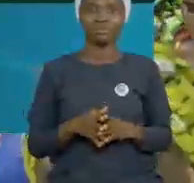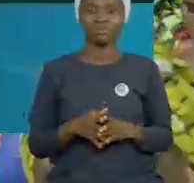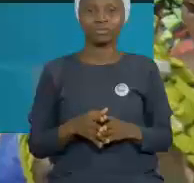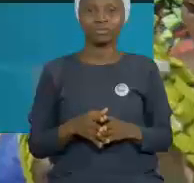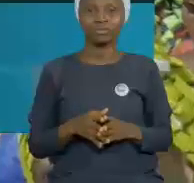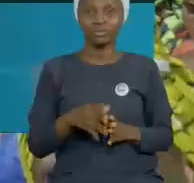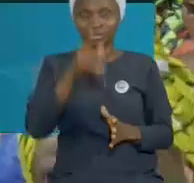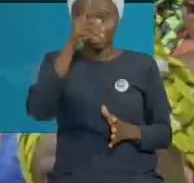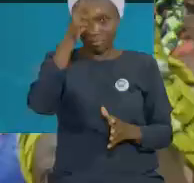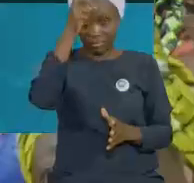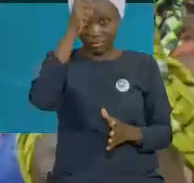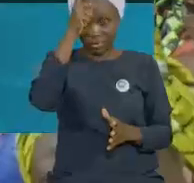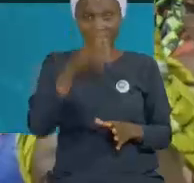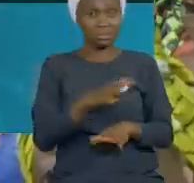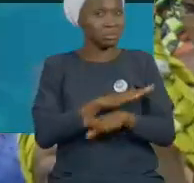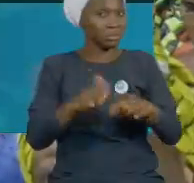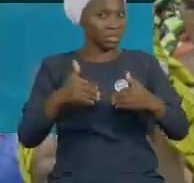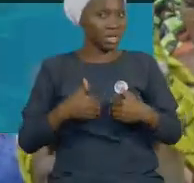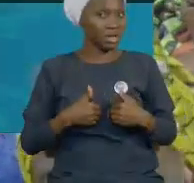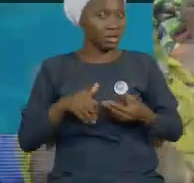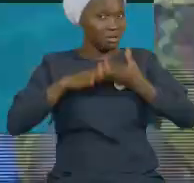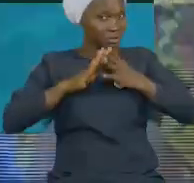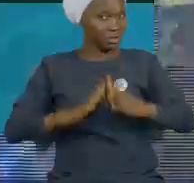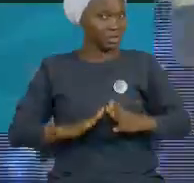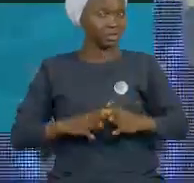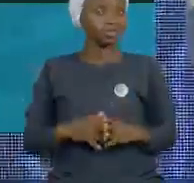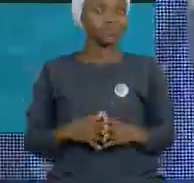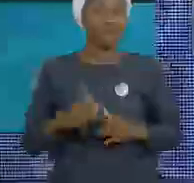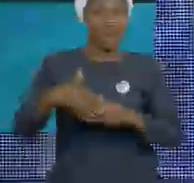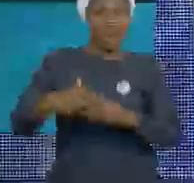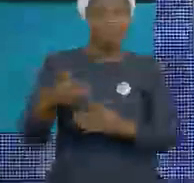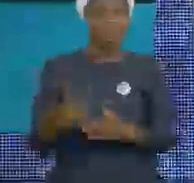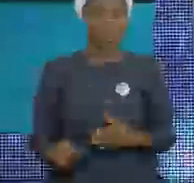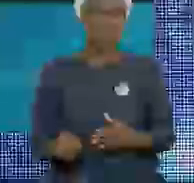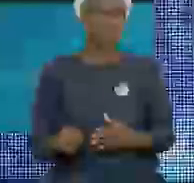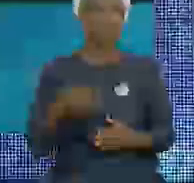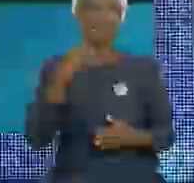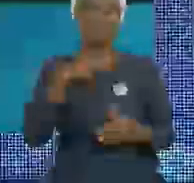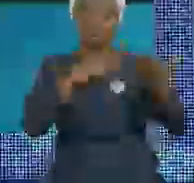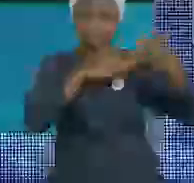Egypt, they did not have peace after the Red Sea.